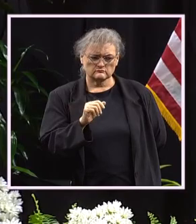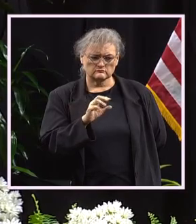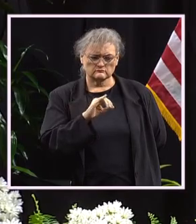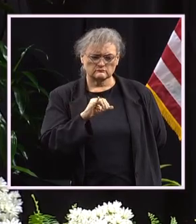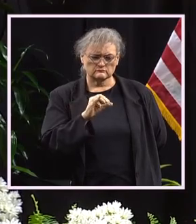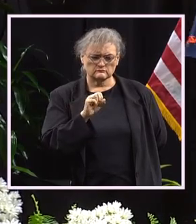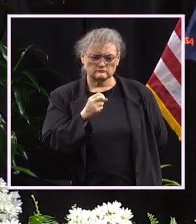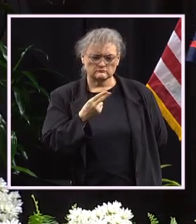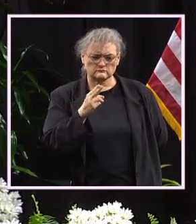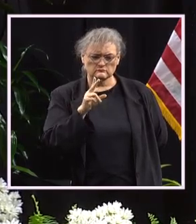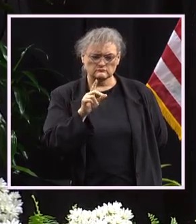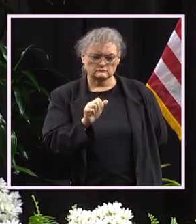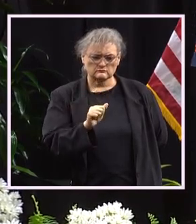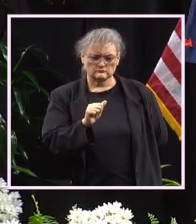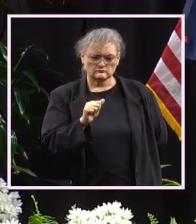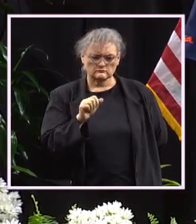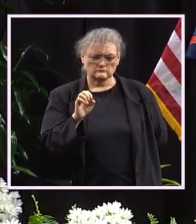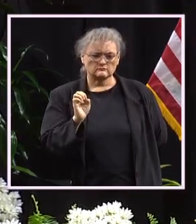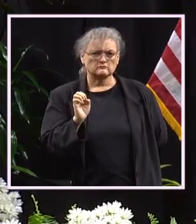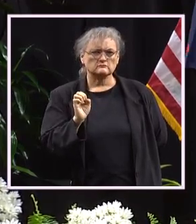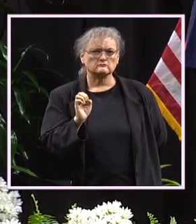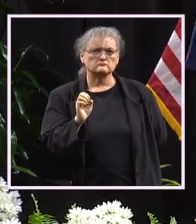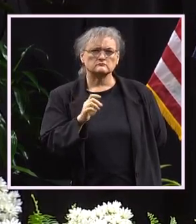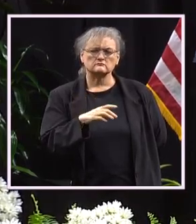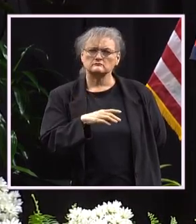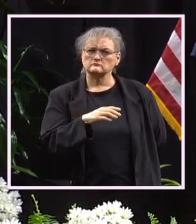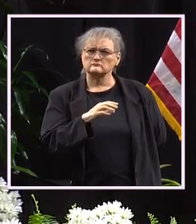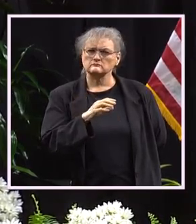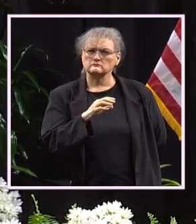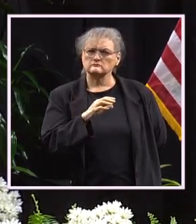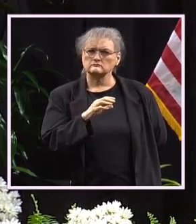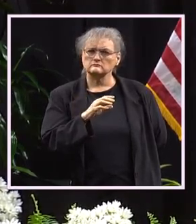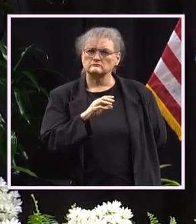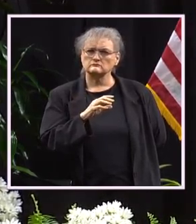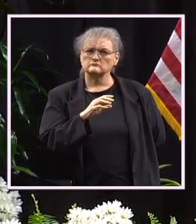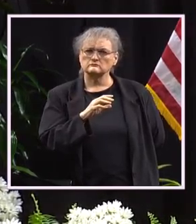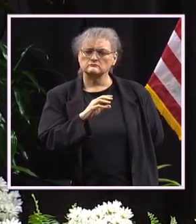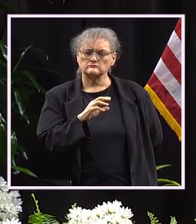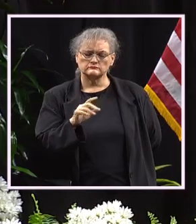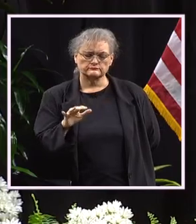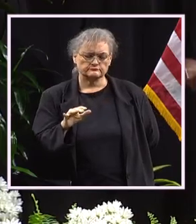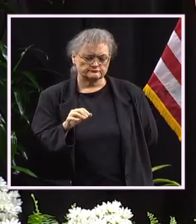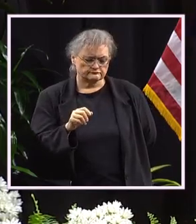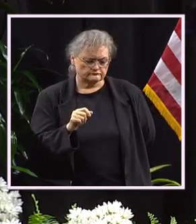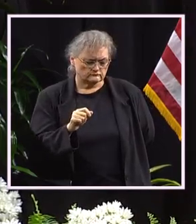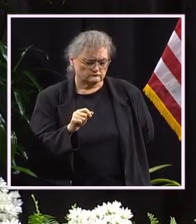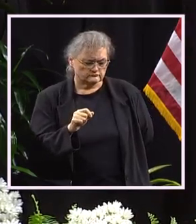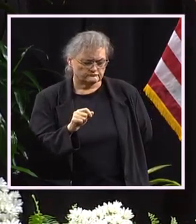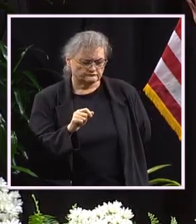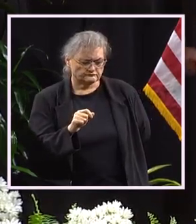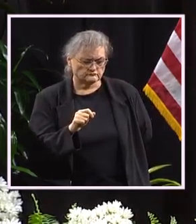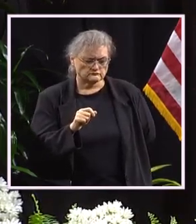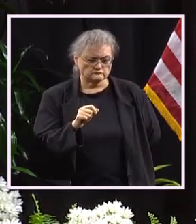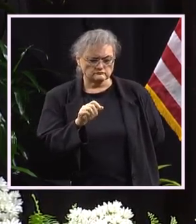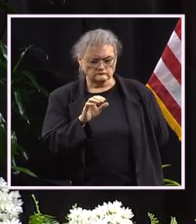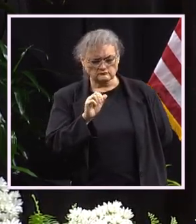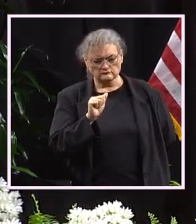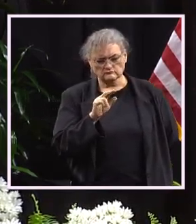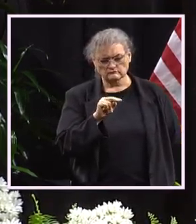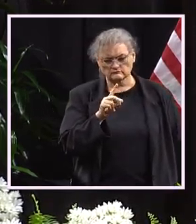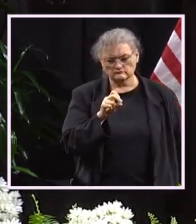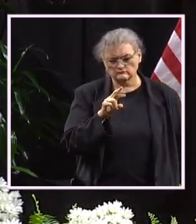Joshua DeWitt Evans, Tasbia K. Kibir, and Andres